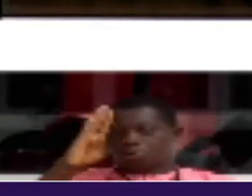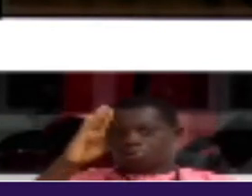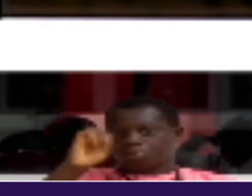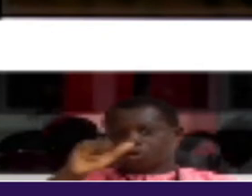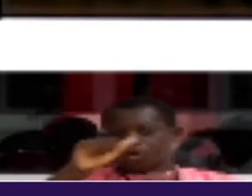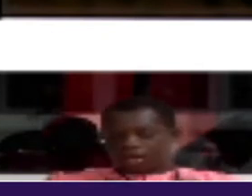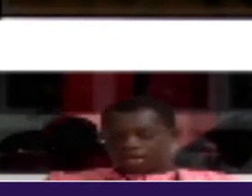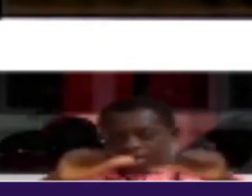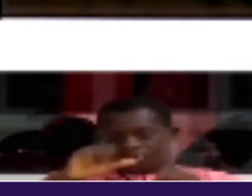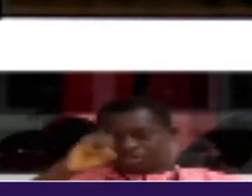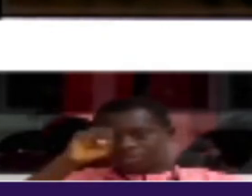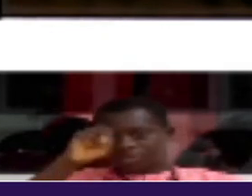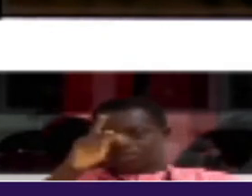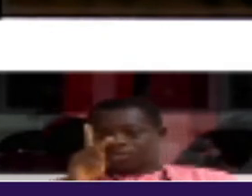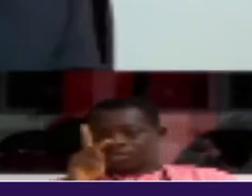around Serekunda.